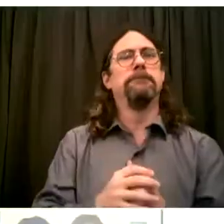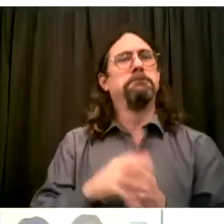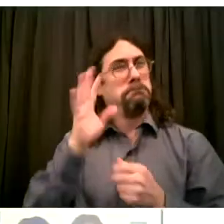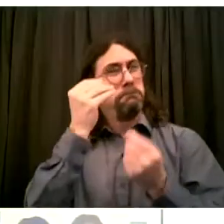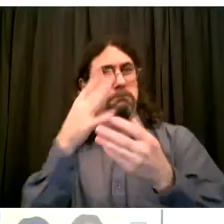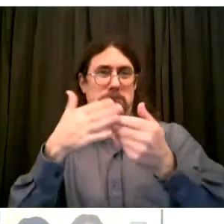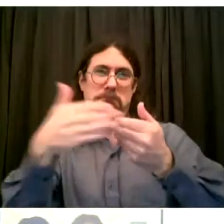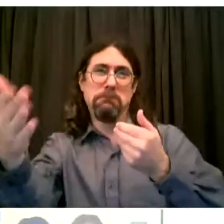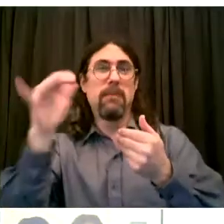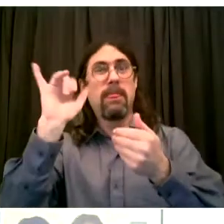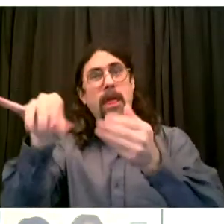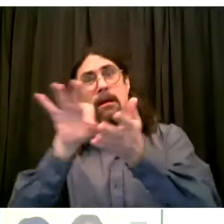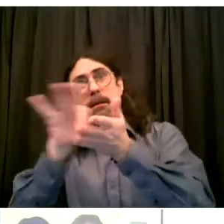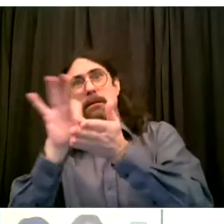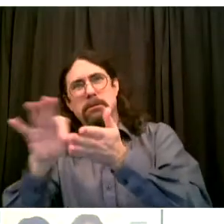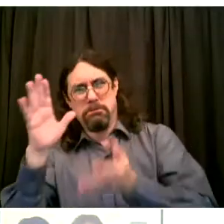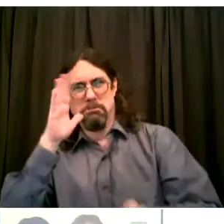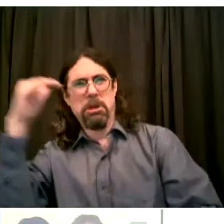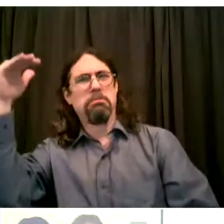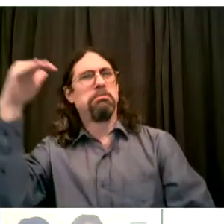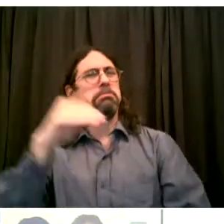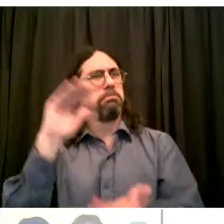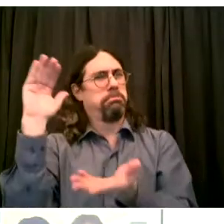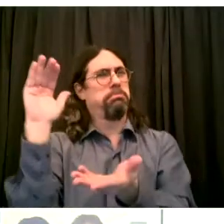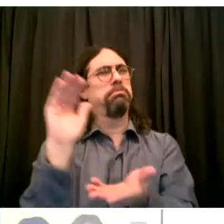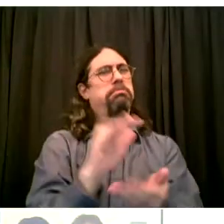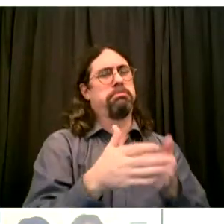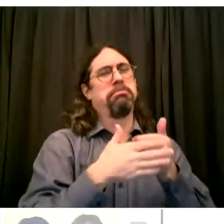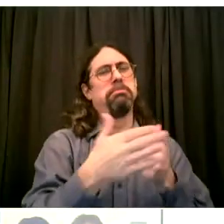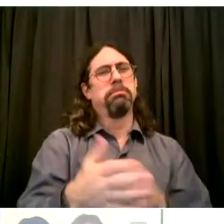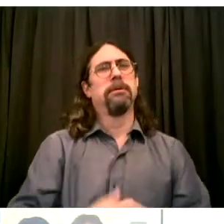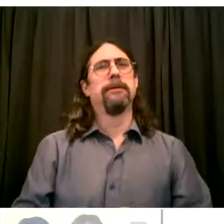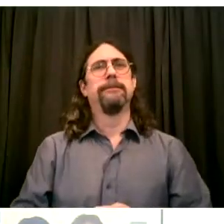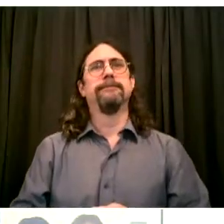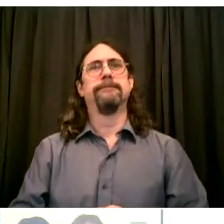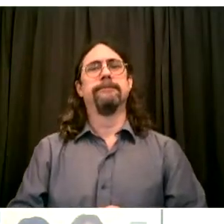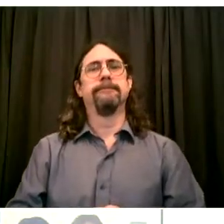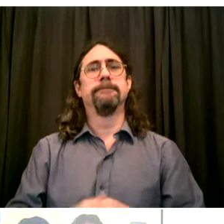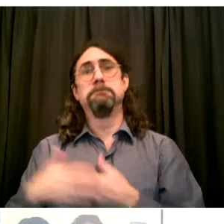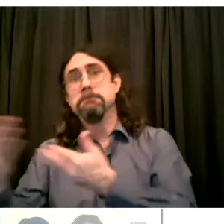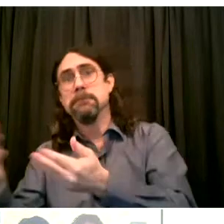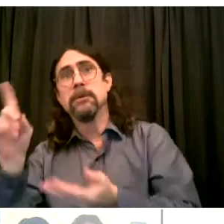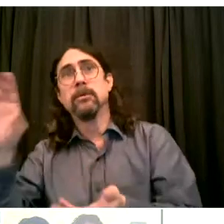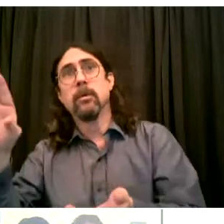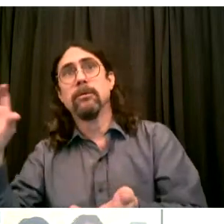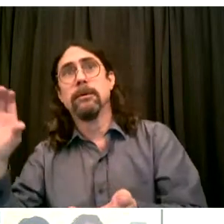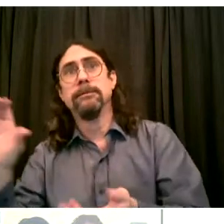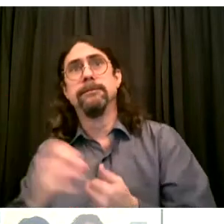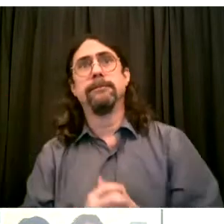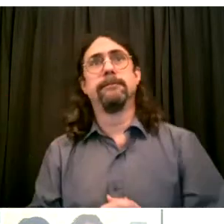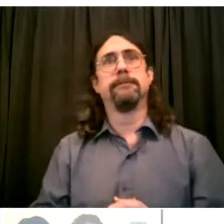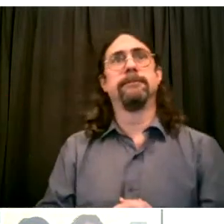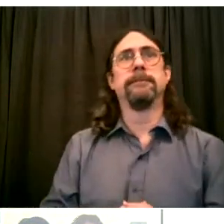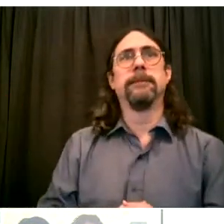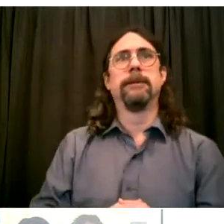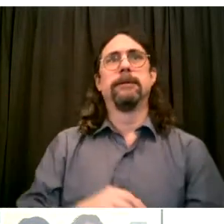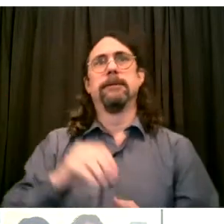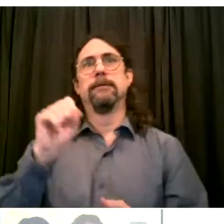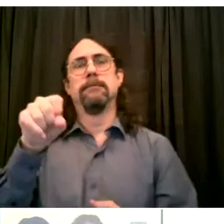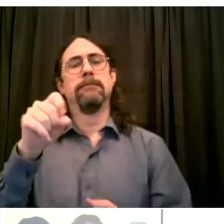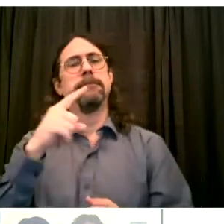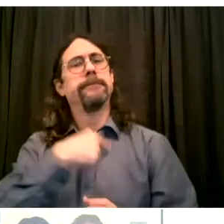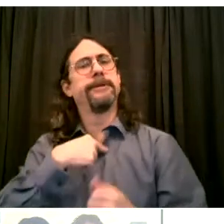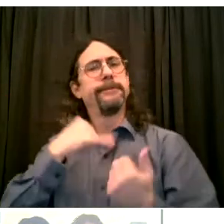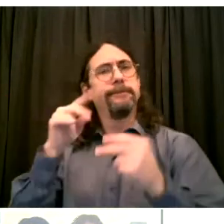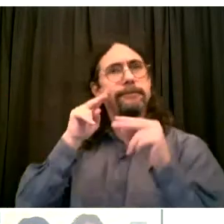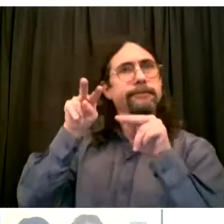with respect to looking at the trajectory of cases, we have declined, compared to our